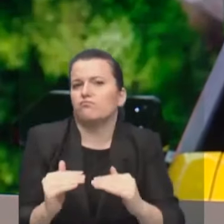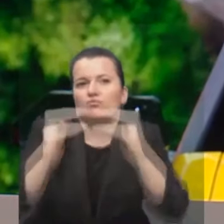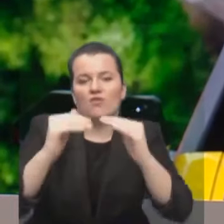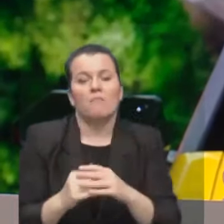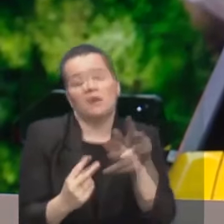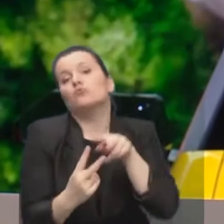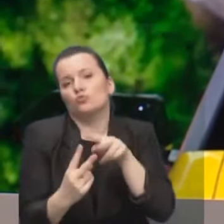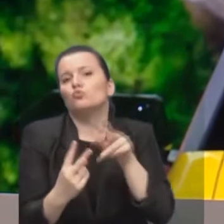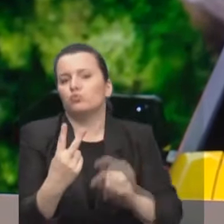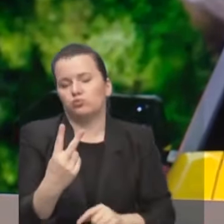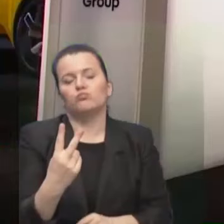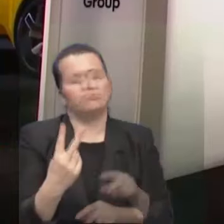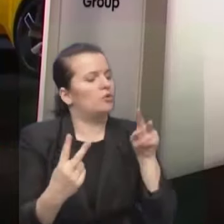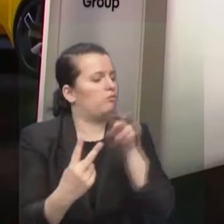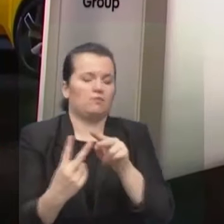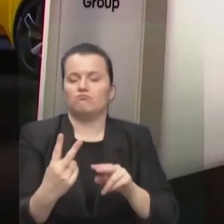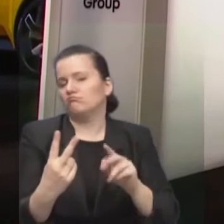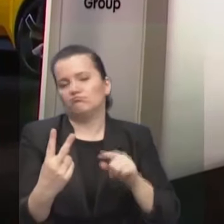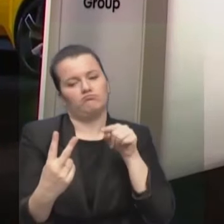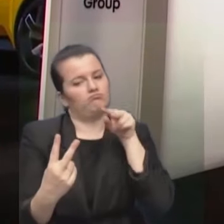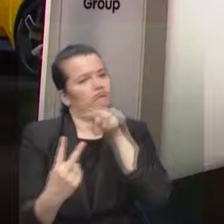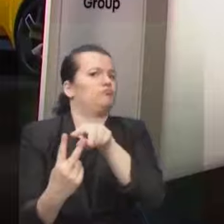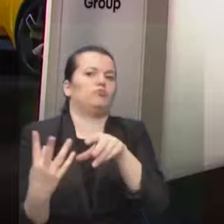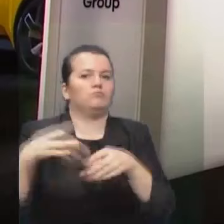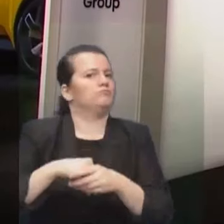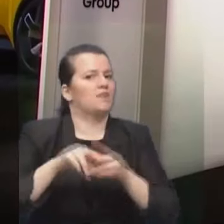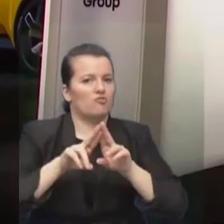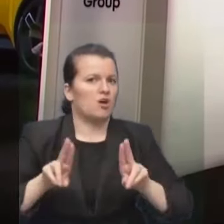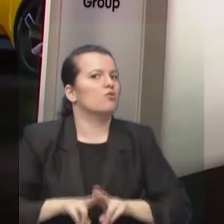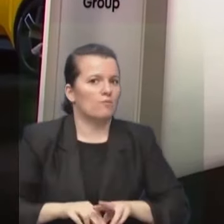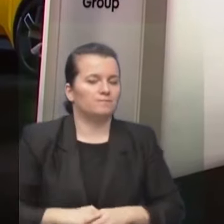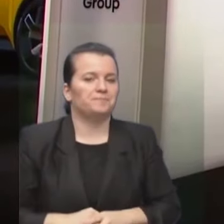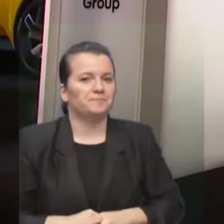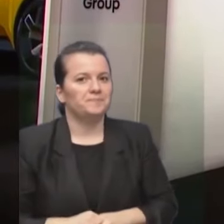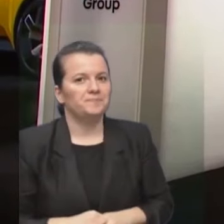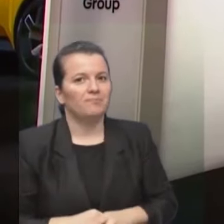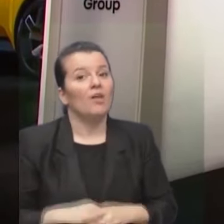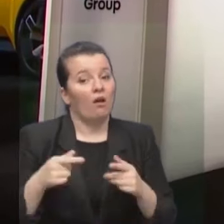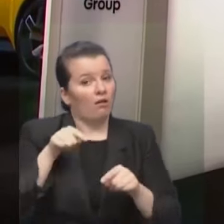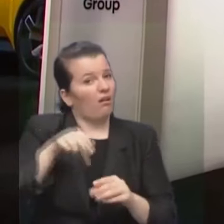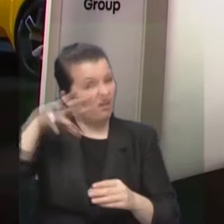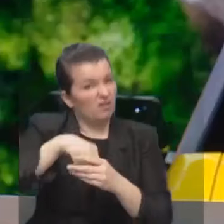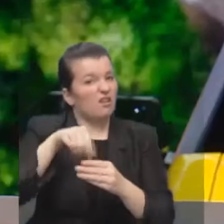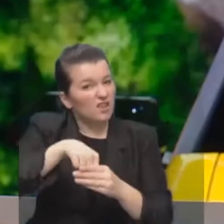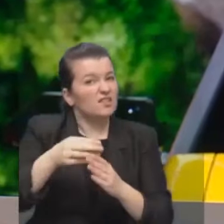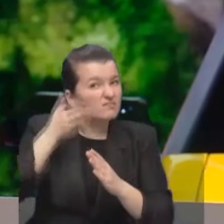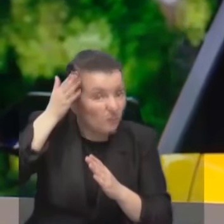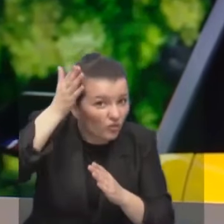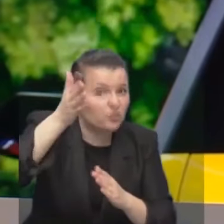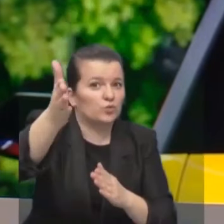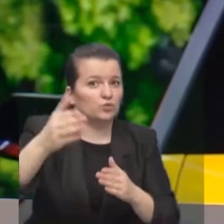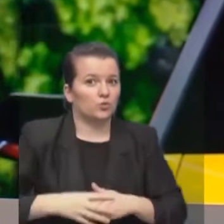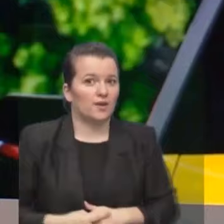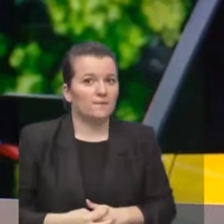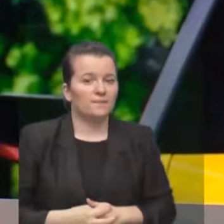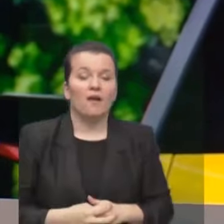we will be building a position, I mean, to the future, that is, but on the one, but at the same time, very